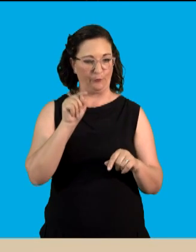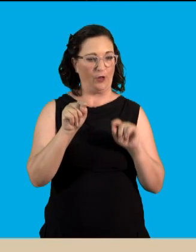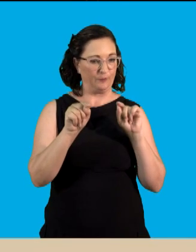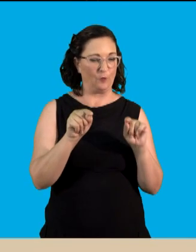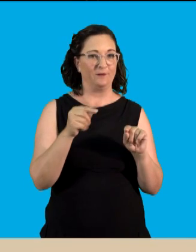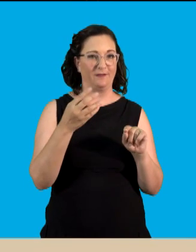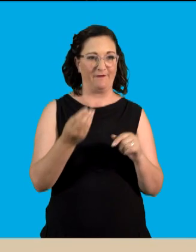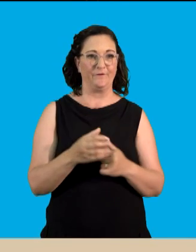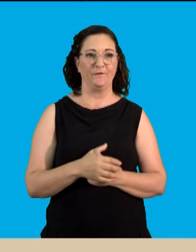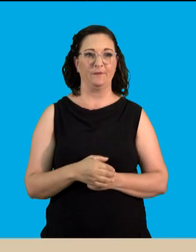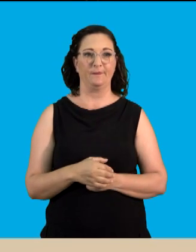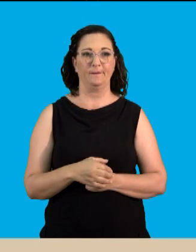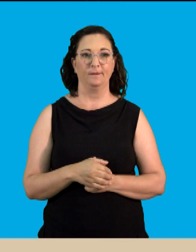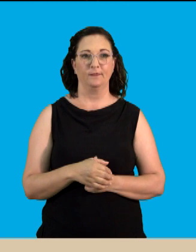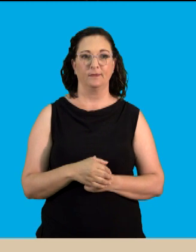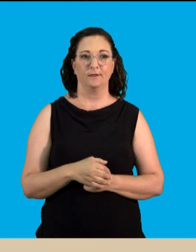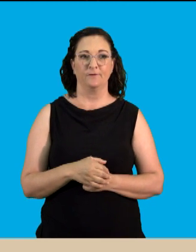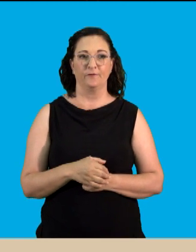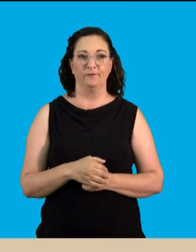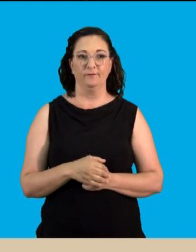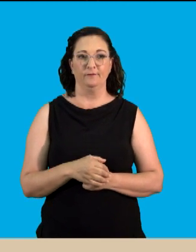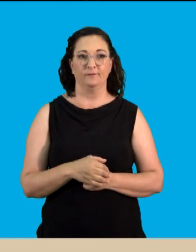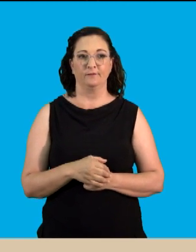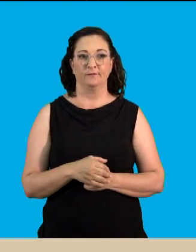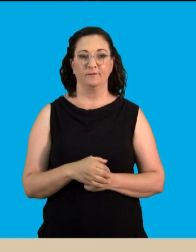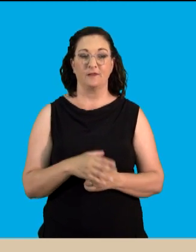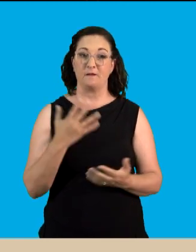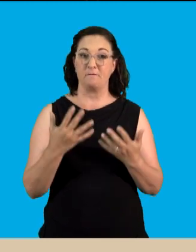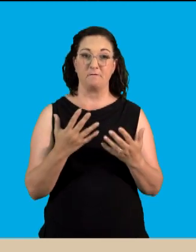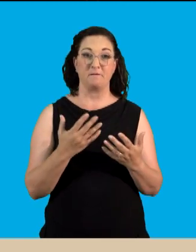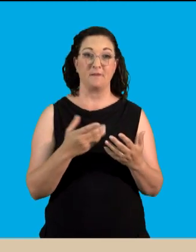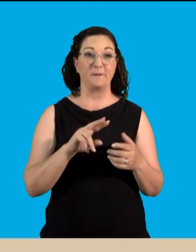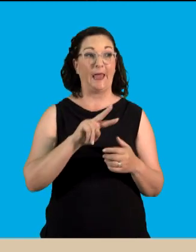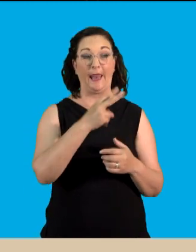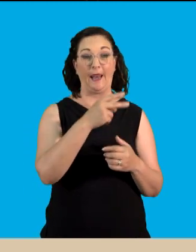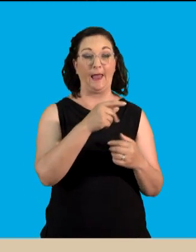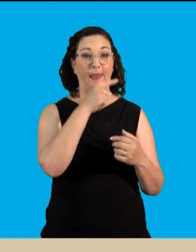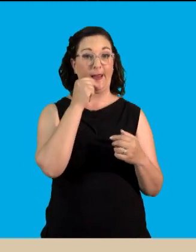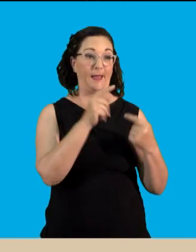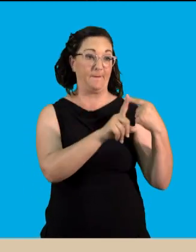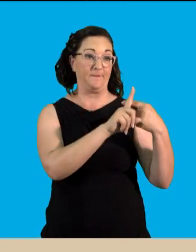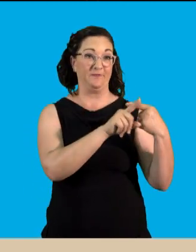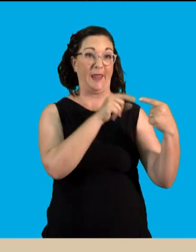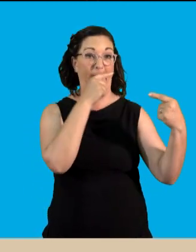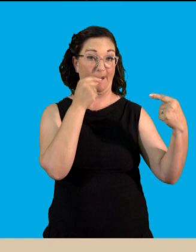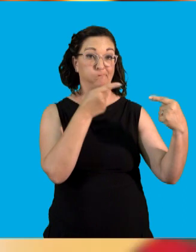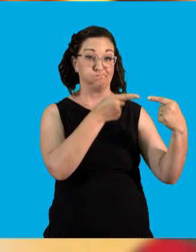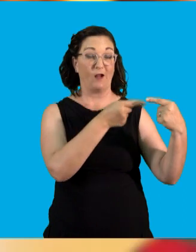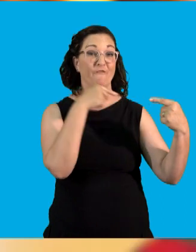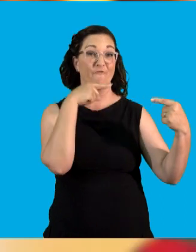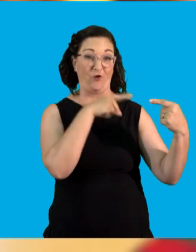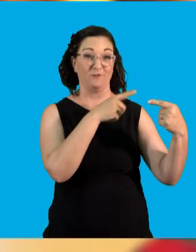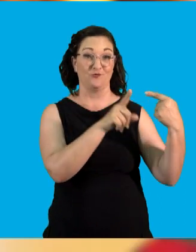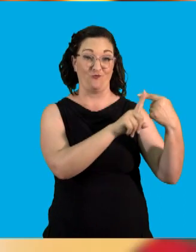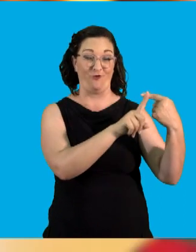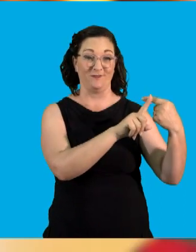already mentioned, that if you do not see the pointer stars, you are looking at a different cross called the false cross. So to be